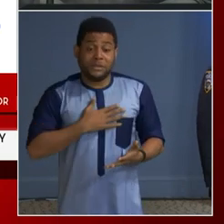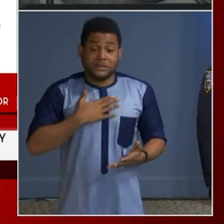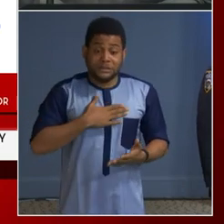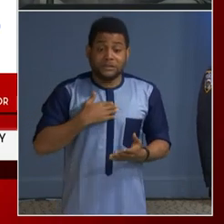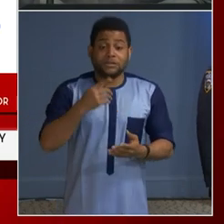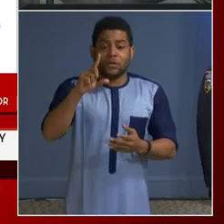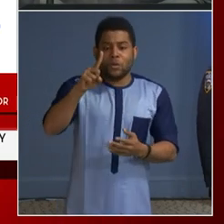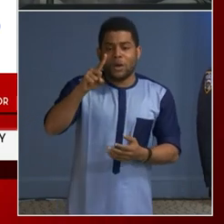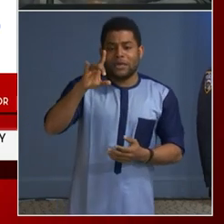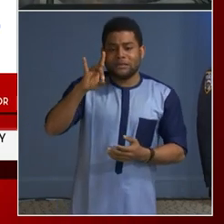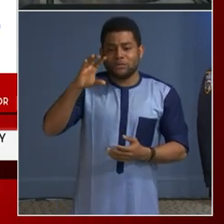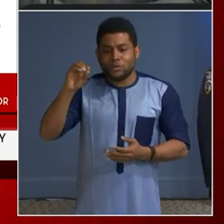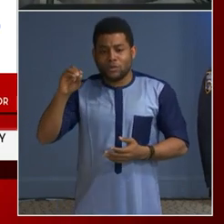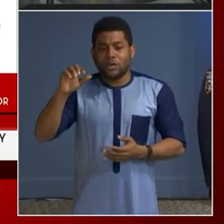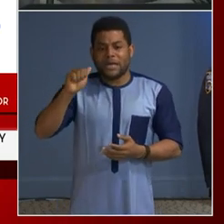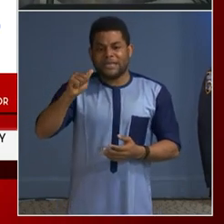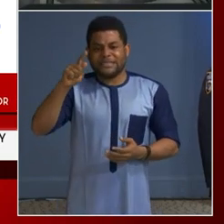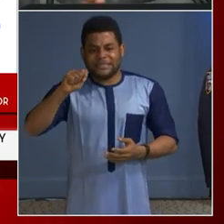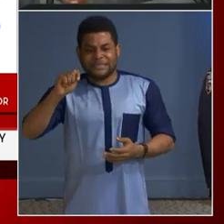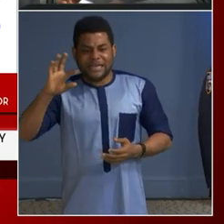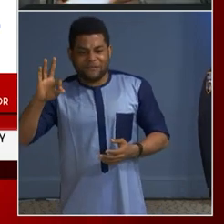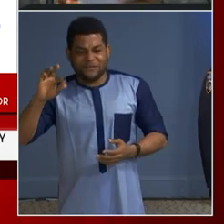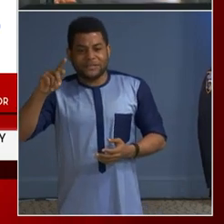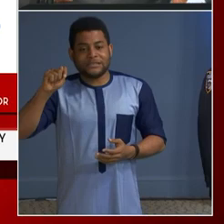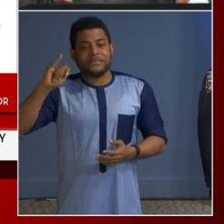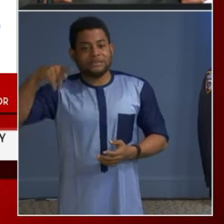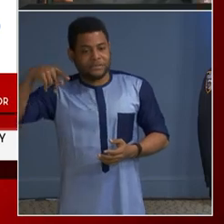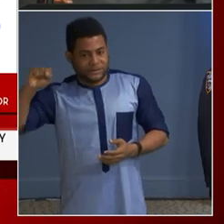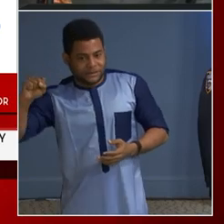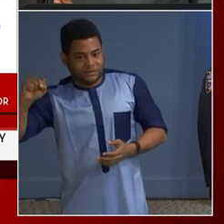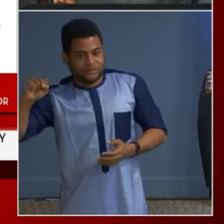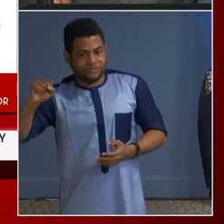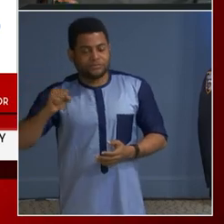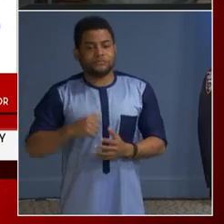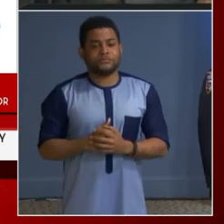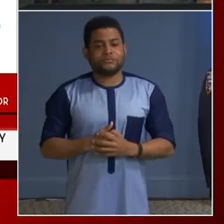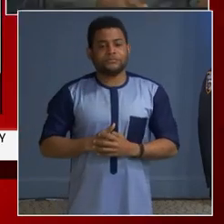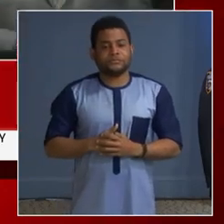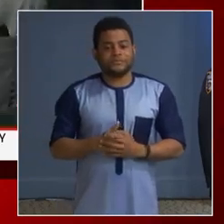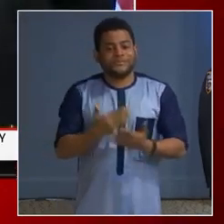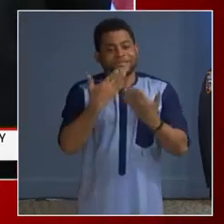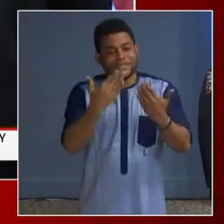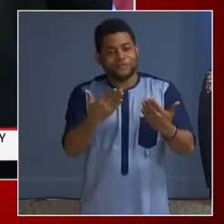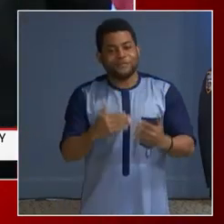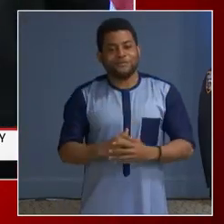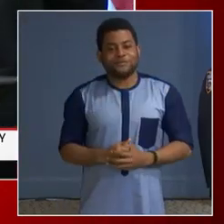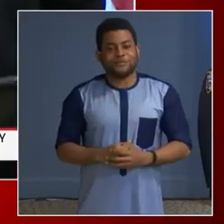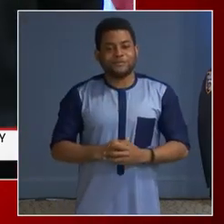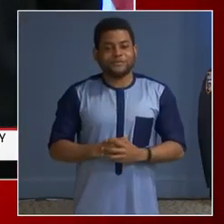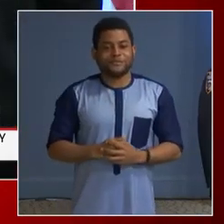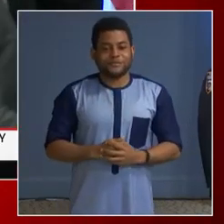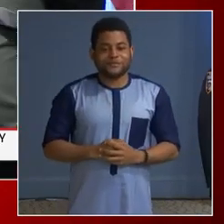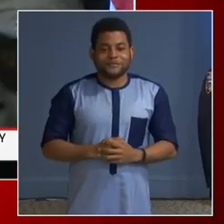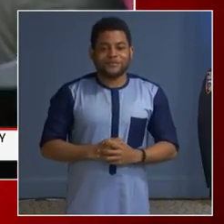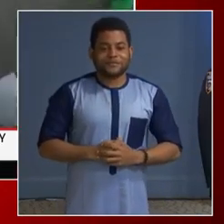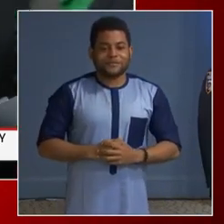1-800-ATF-TIPS. That's 1-800-ATF-TIPS. Thank you.